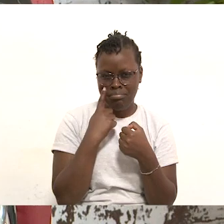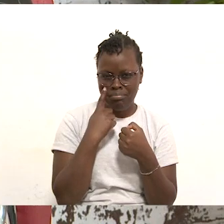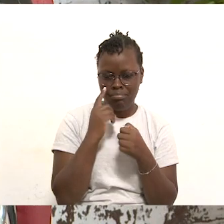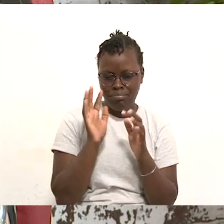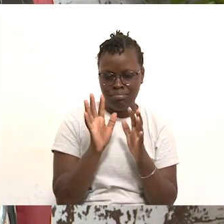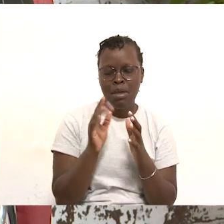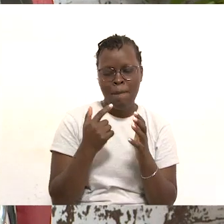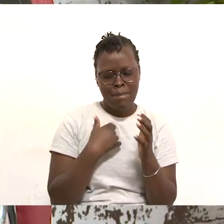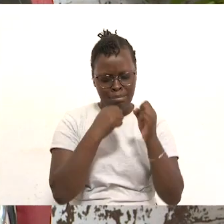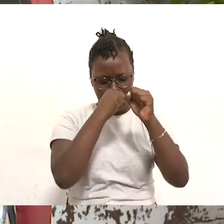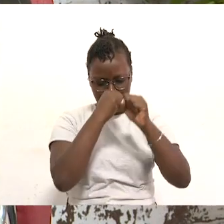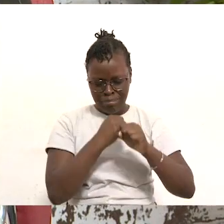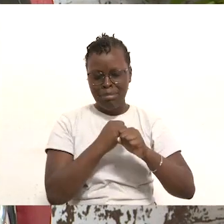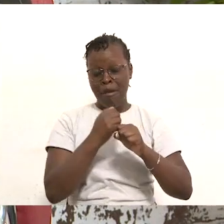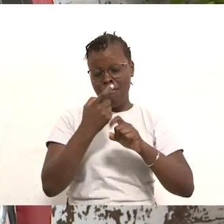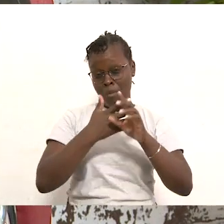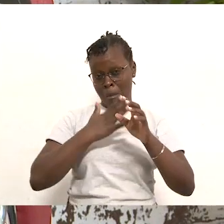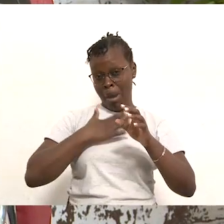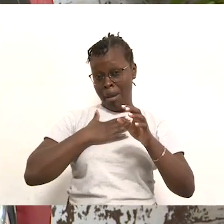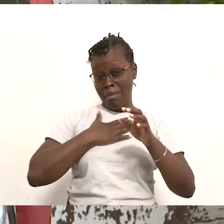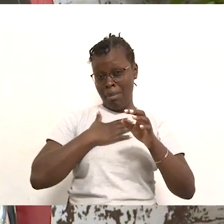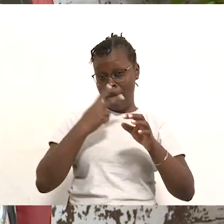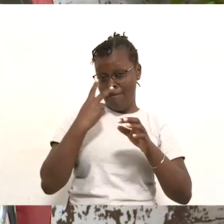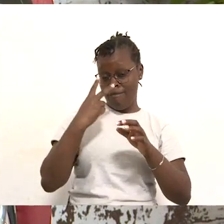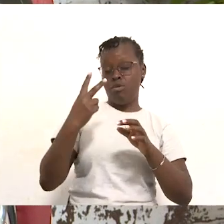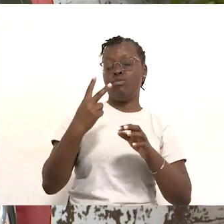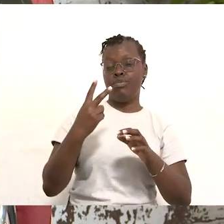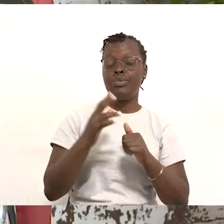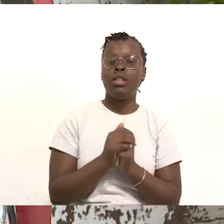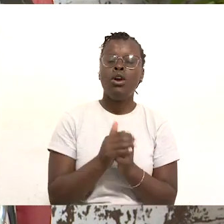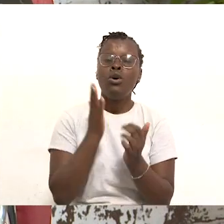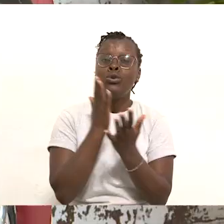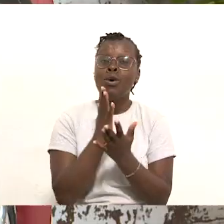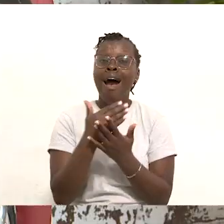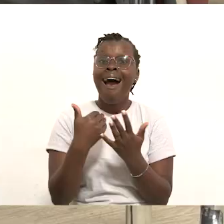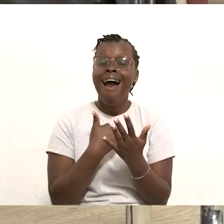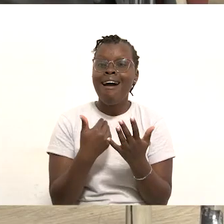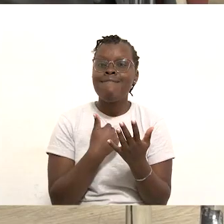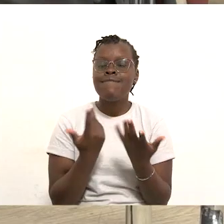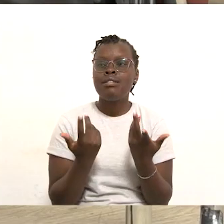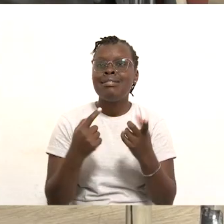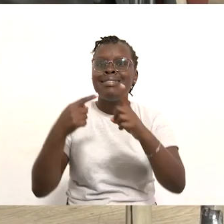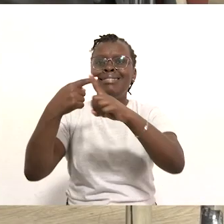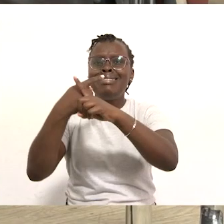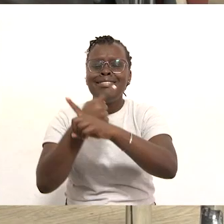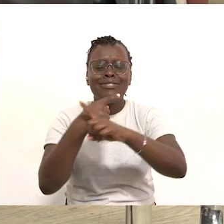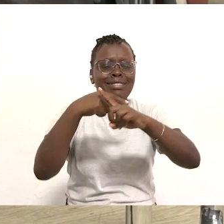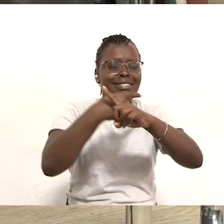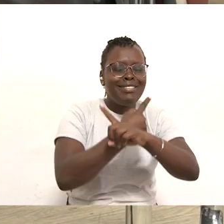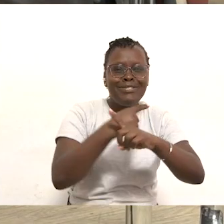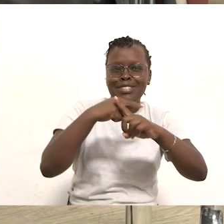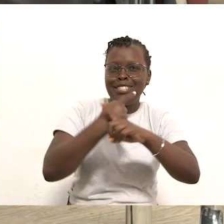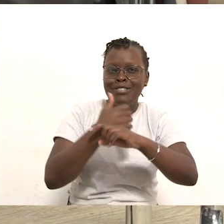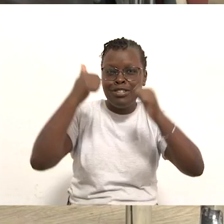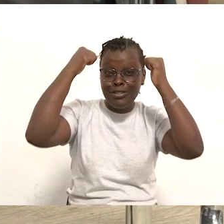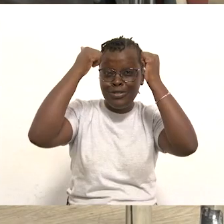challenge, as from my point of view. There is also diverse student interest that